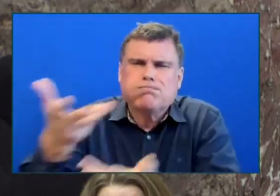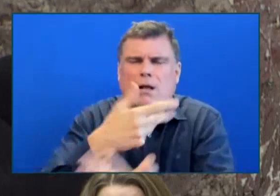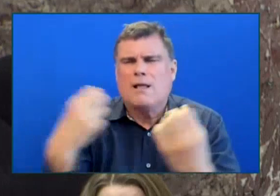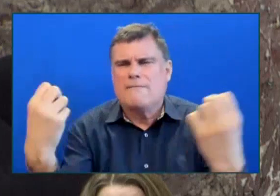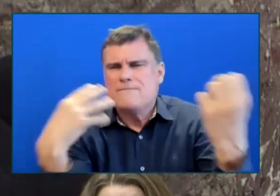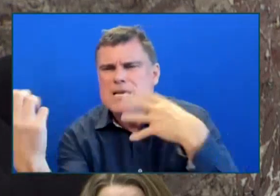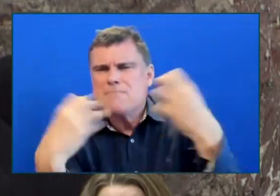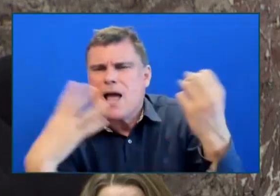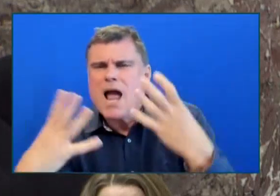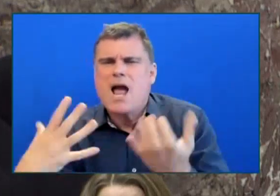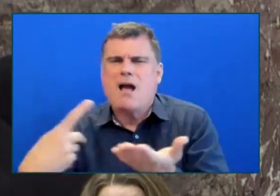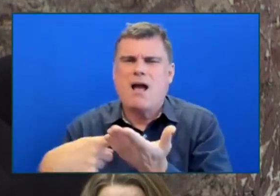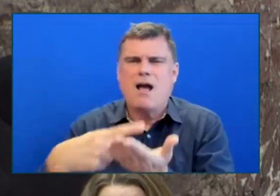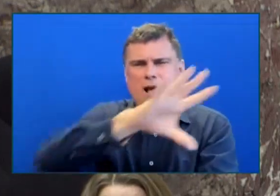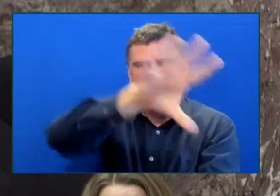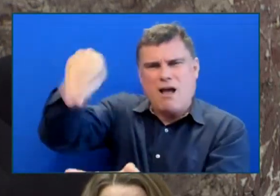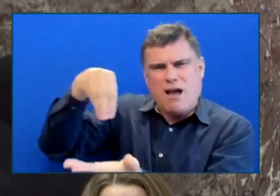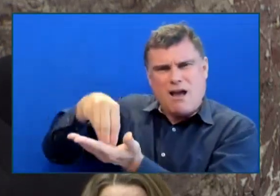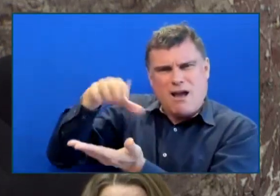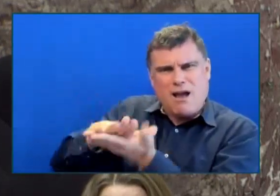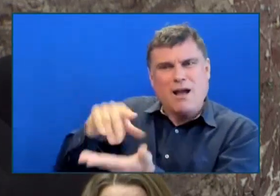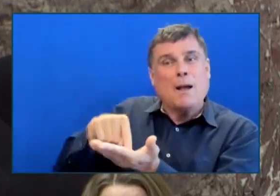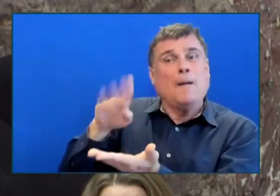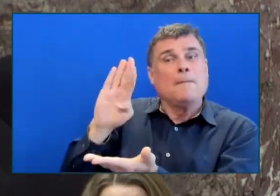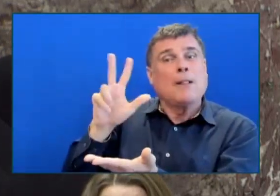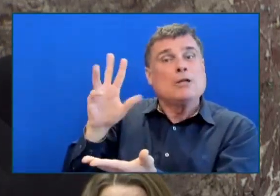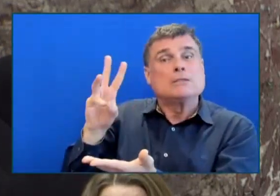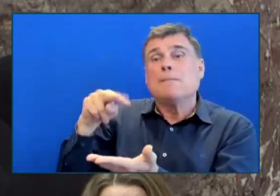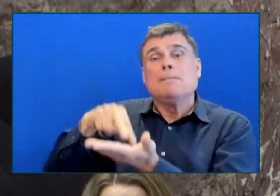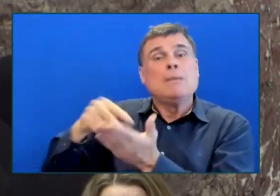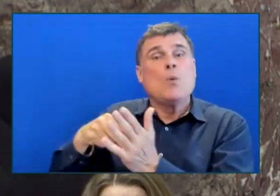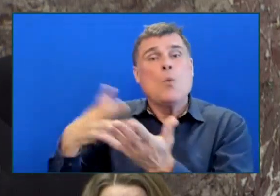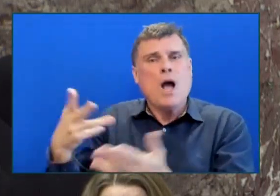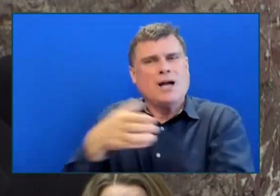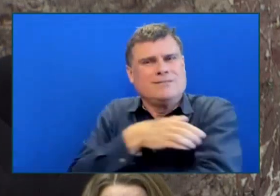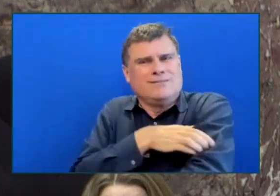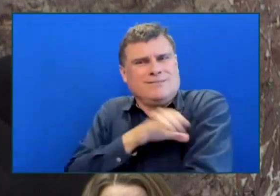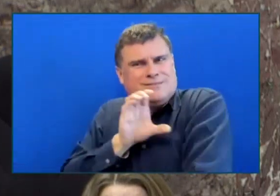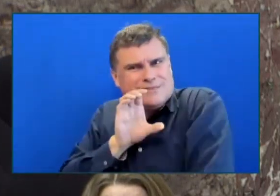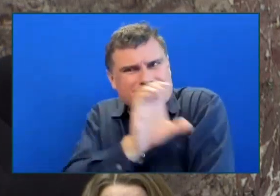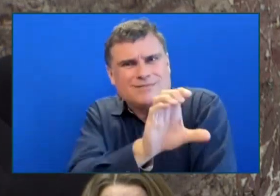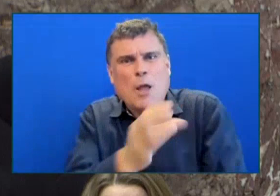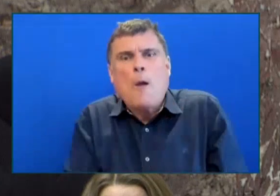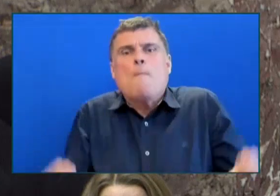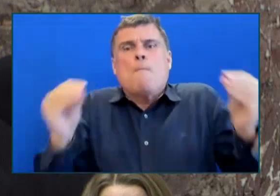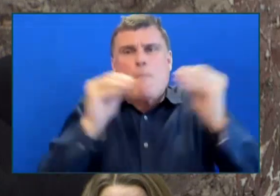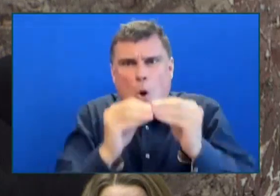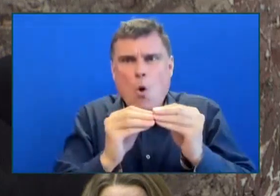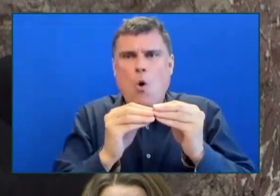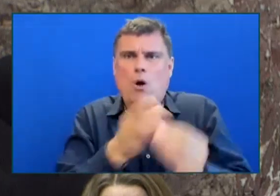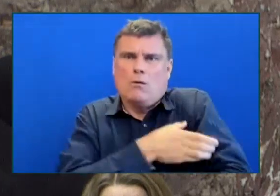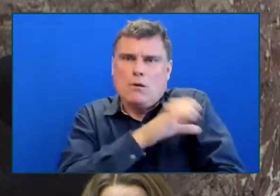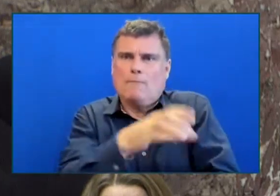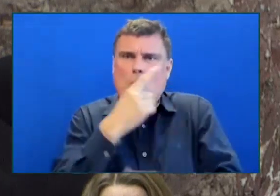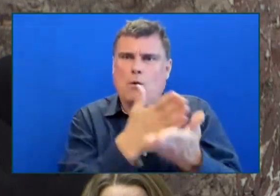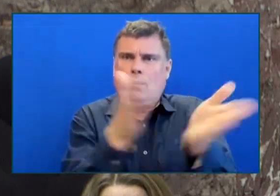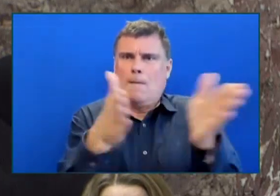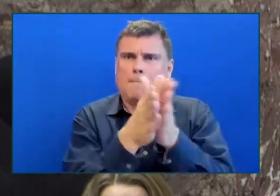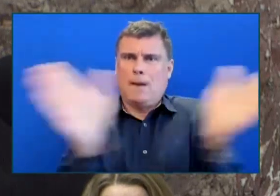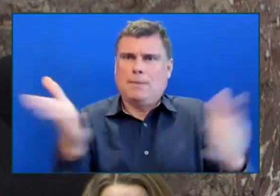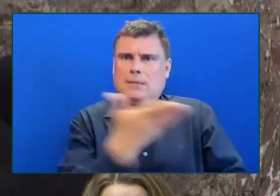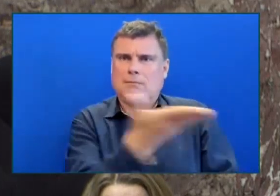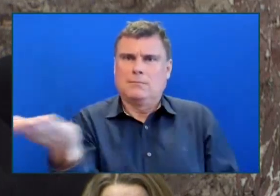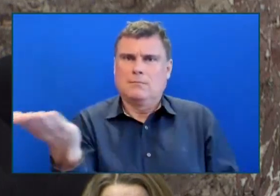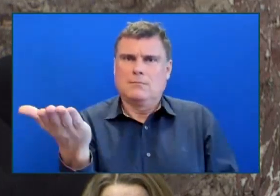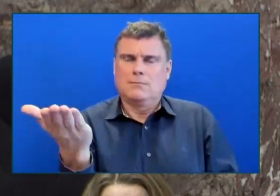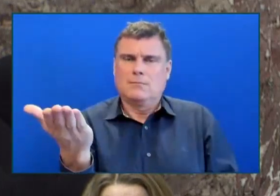action, not when there's a complaint, when there's a contrary action, that there should be transparency for patients in our province. That's long overdue, Honourable Speaker. When you